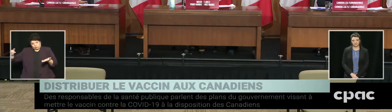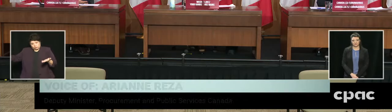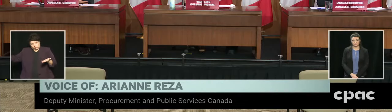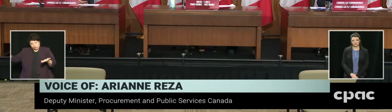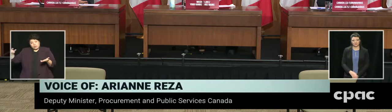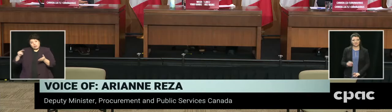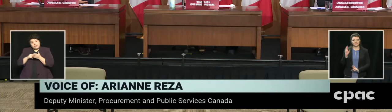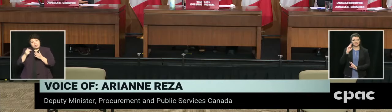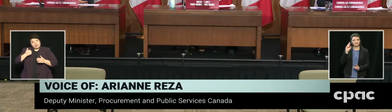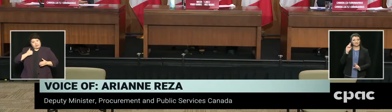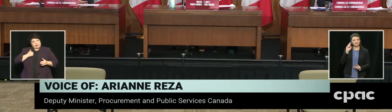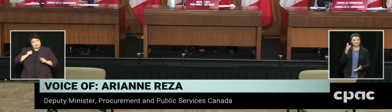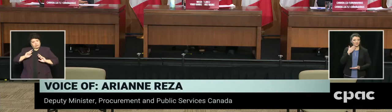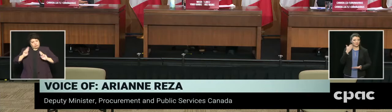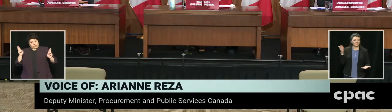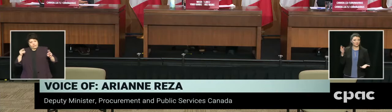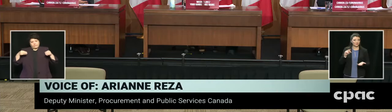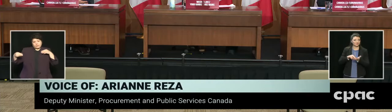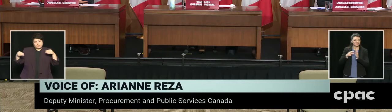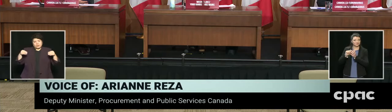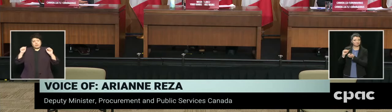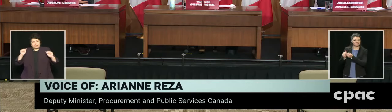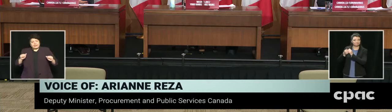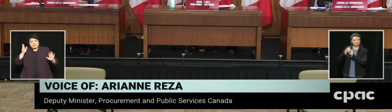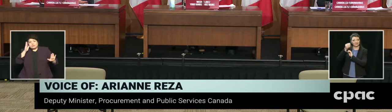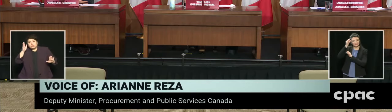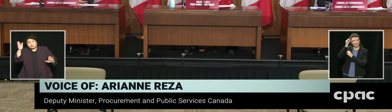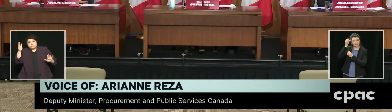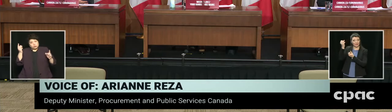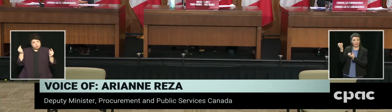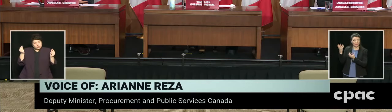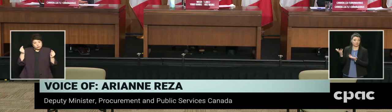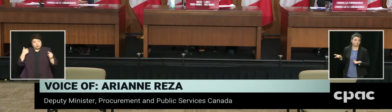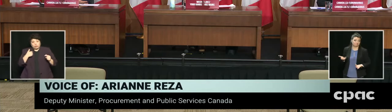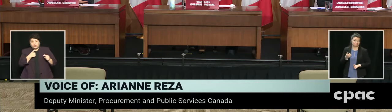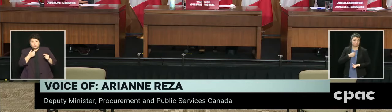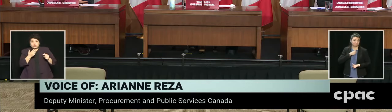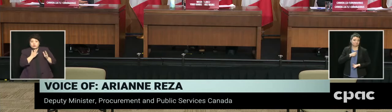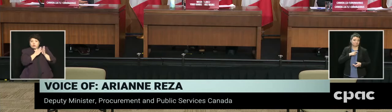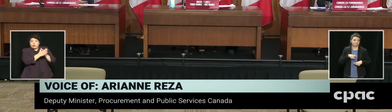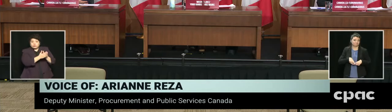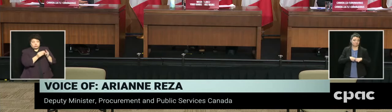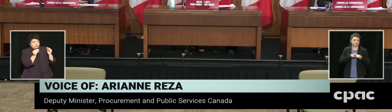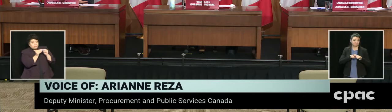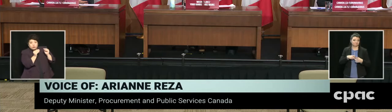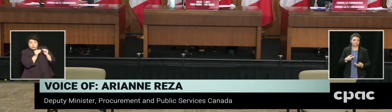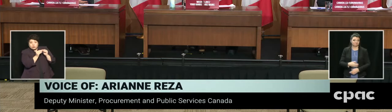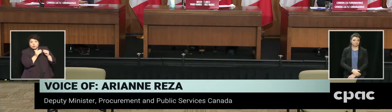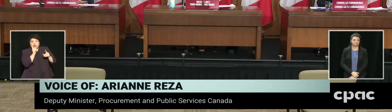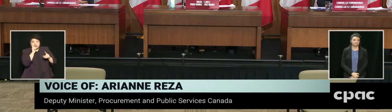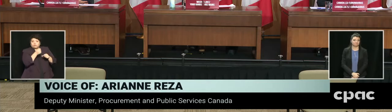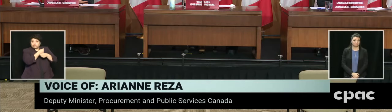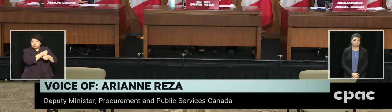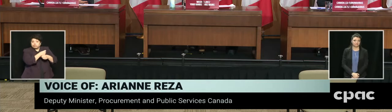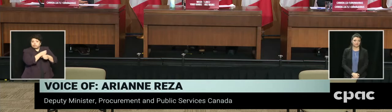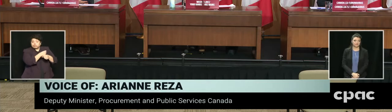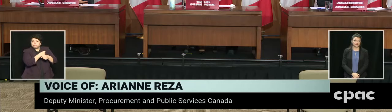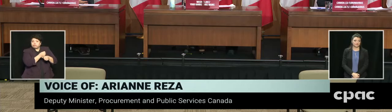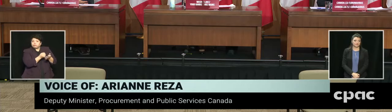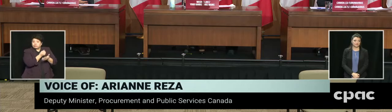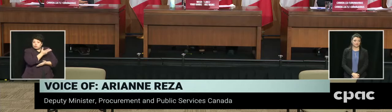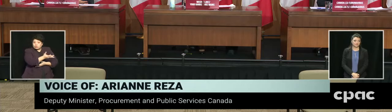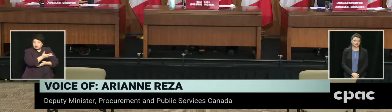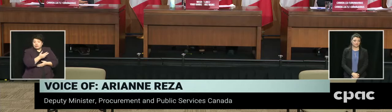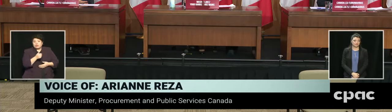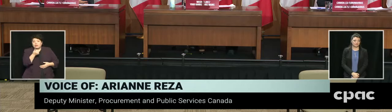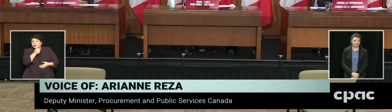provides Canada with flexibility to make future decisions about whether to exercise options. Of course, any vaccine